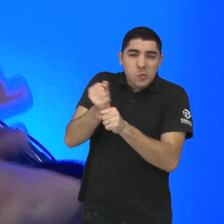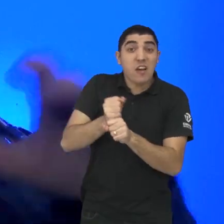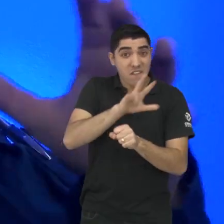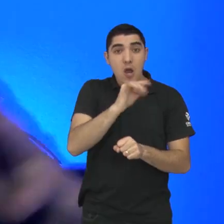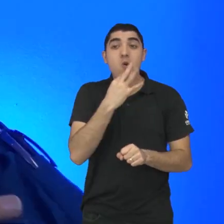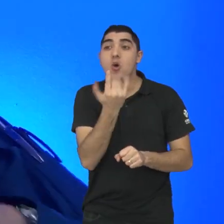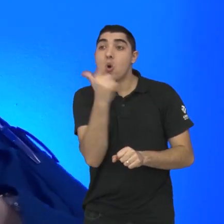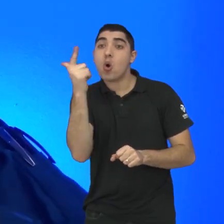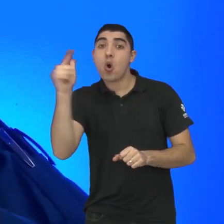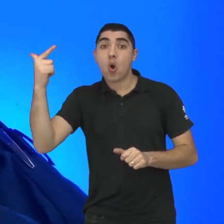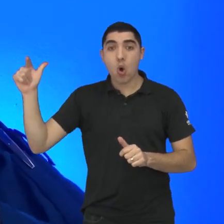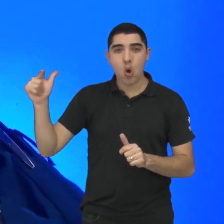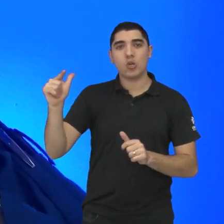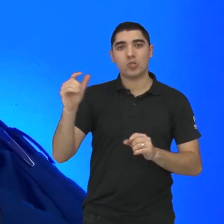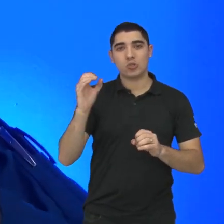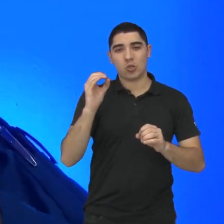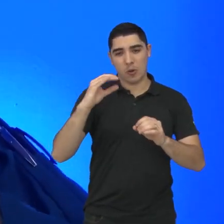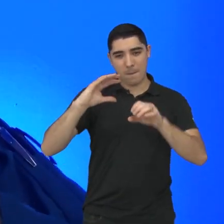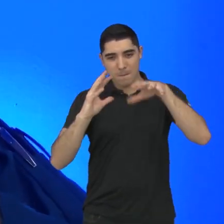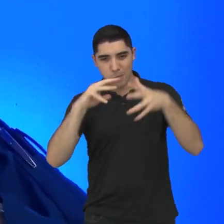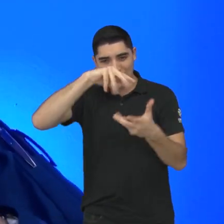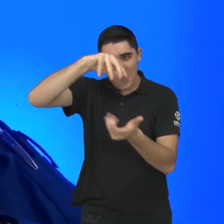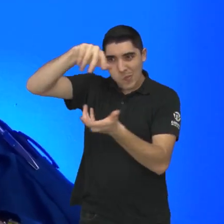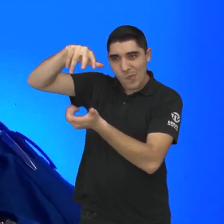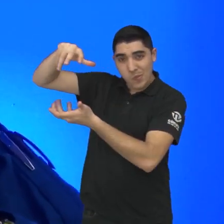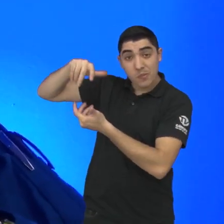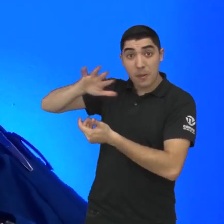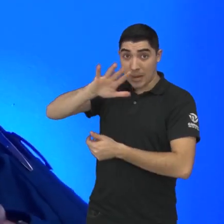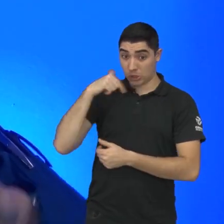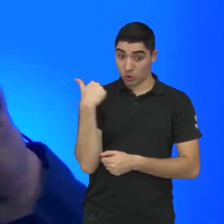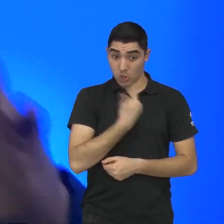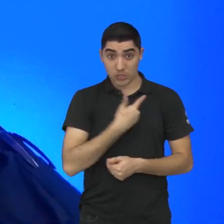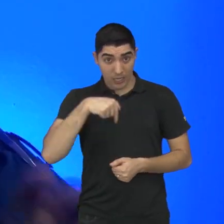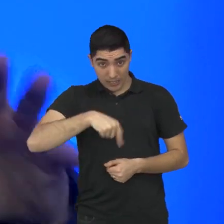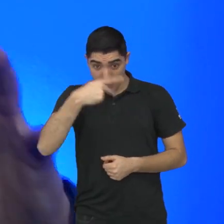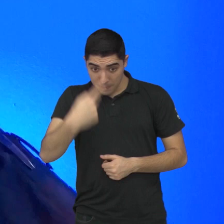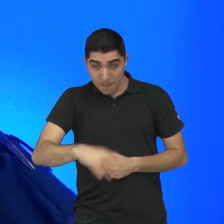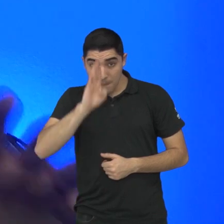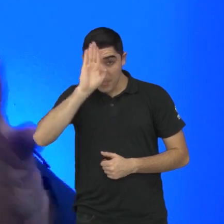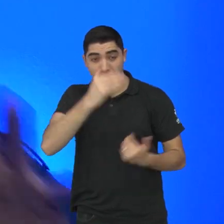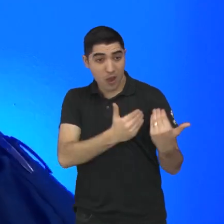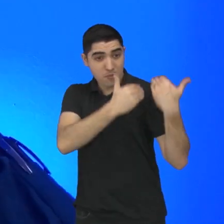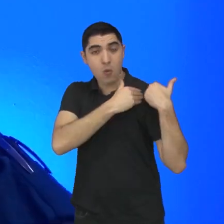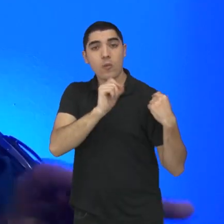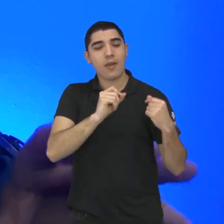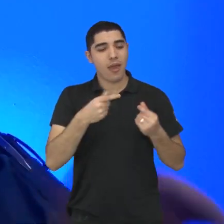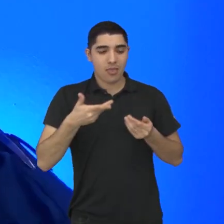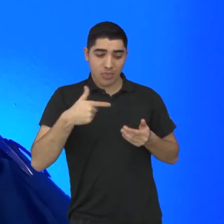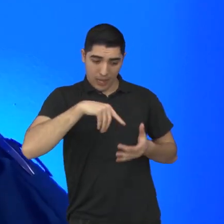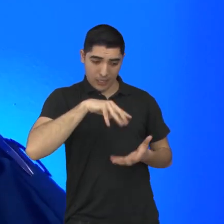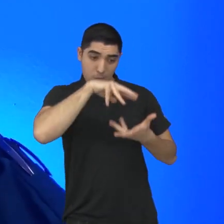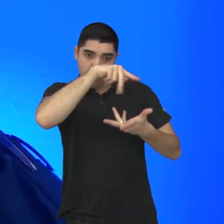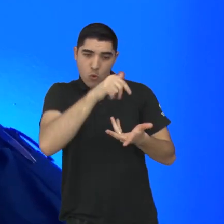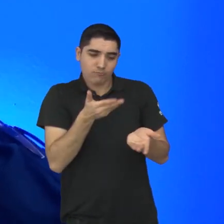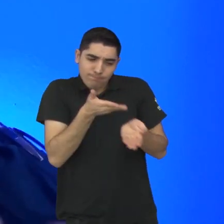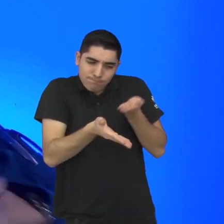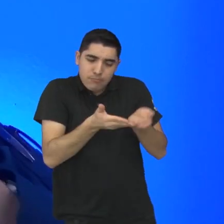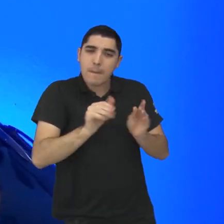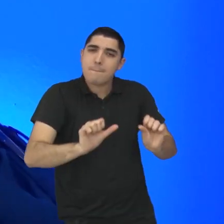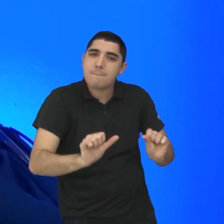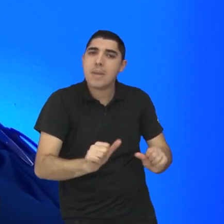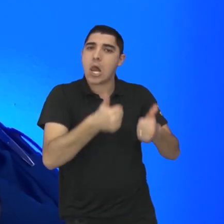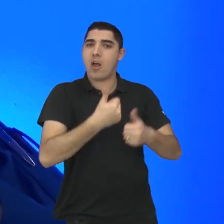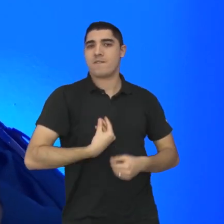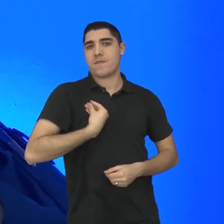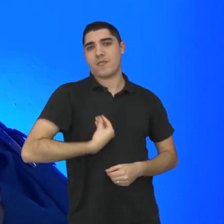explore other star systems. But our first responsibility will always, always, always be stewardship of planet